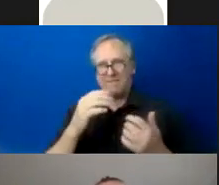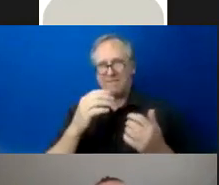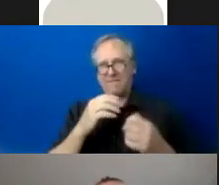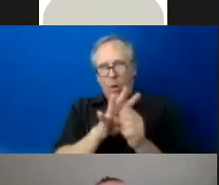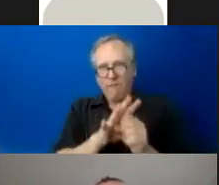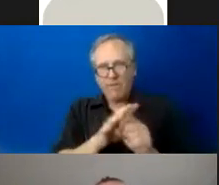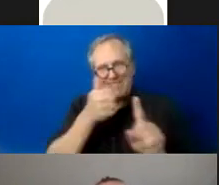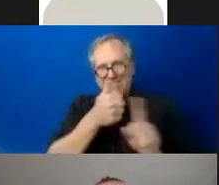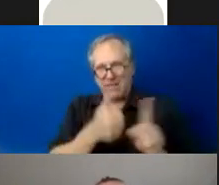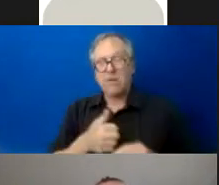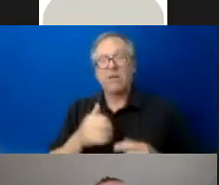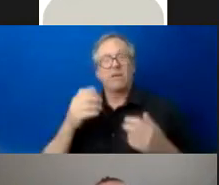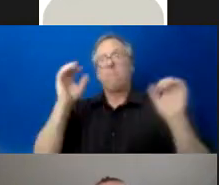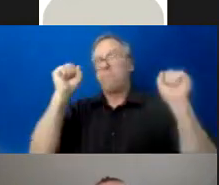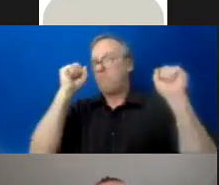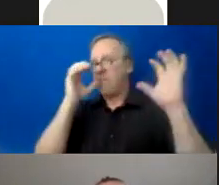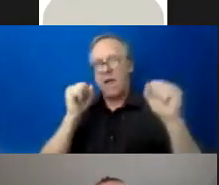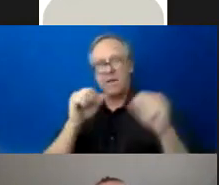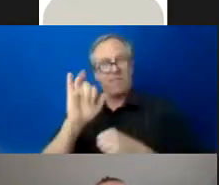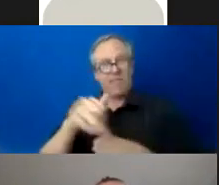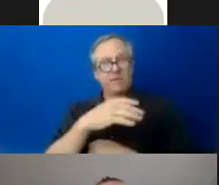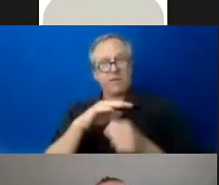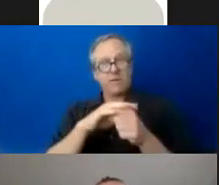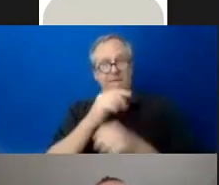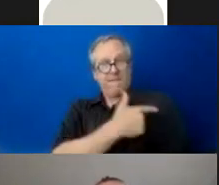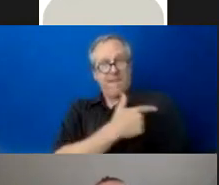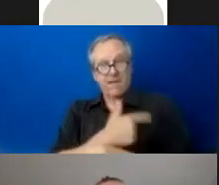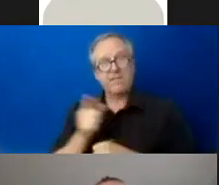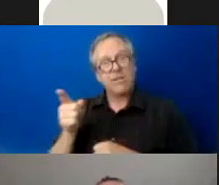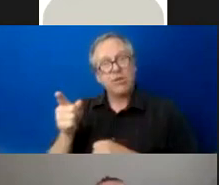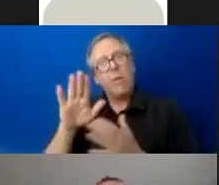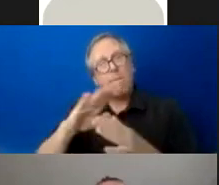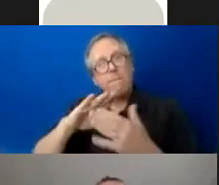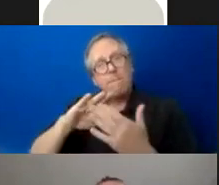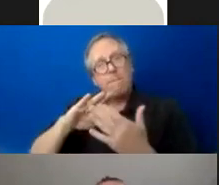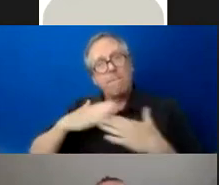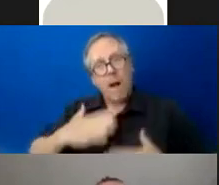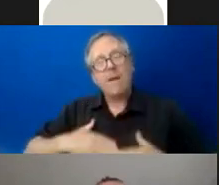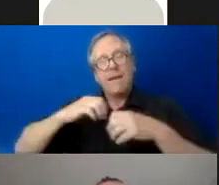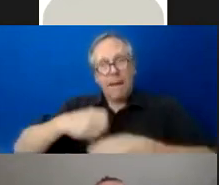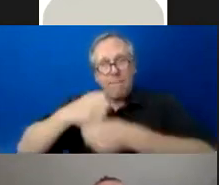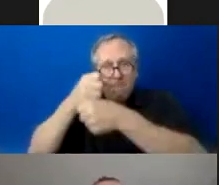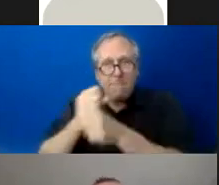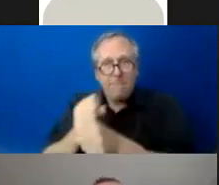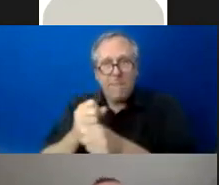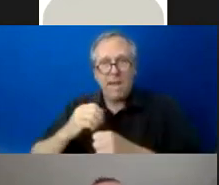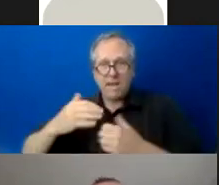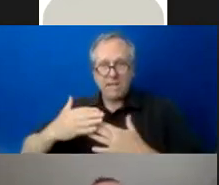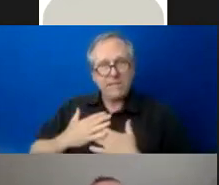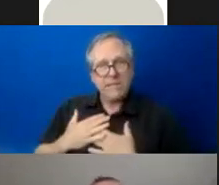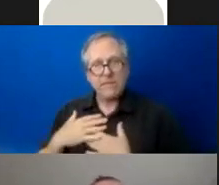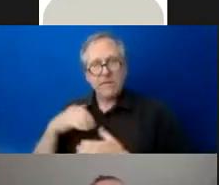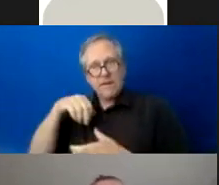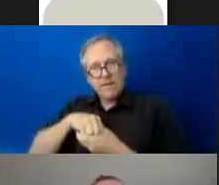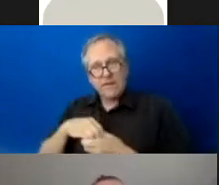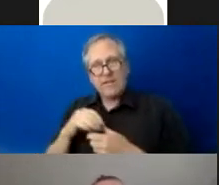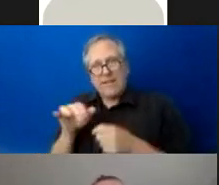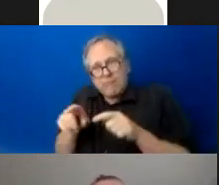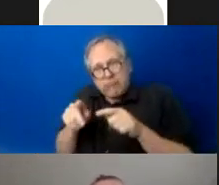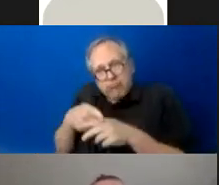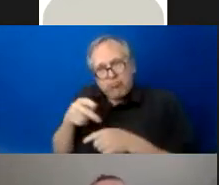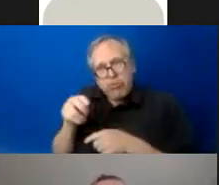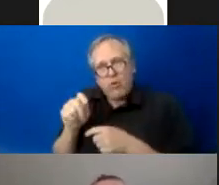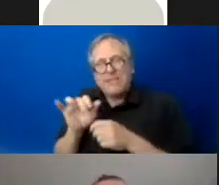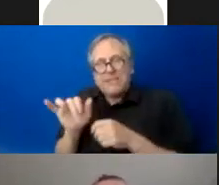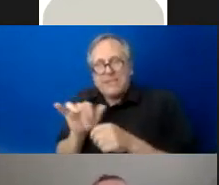these vaccines give your cells this recipe for how to create this spike protein. Your body then, your immune